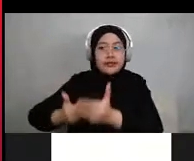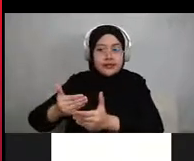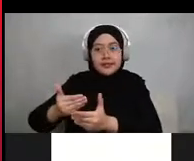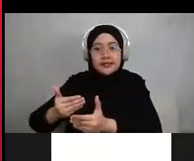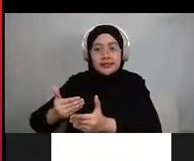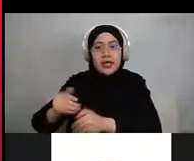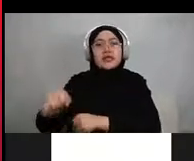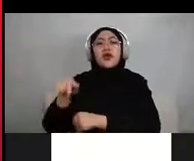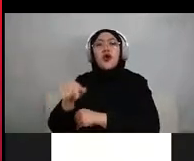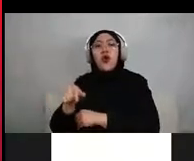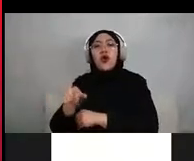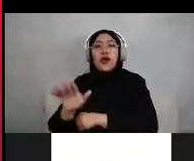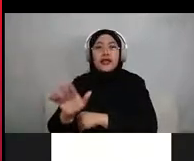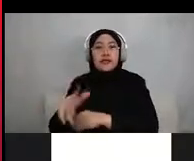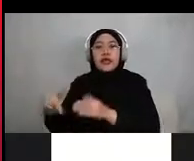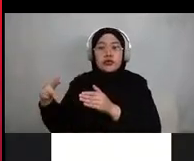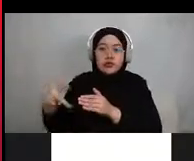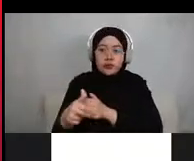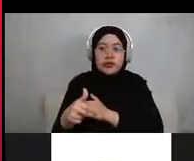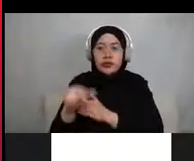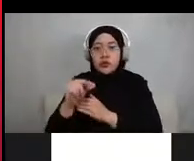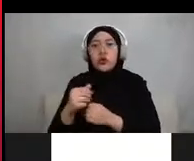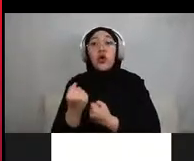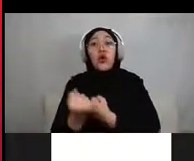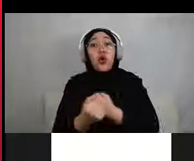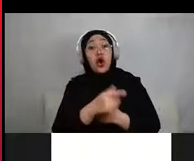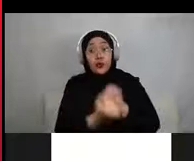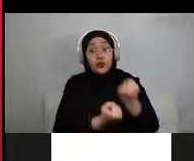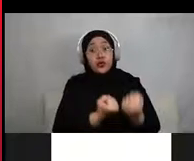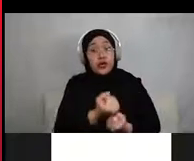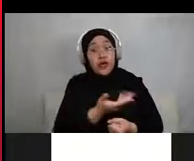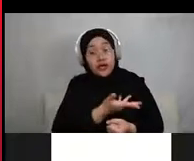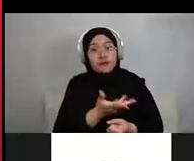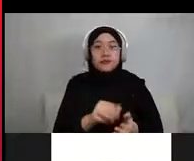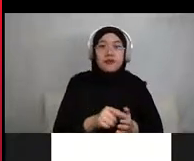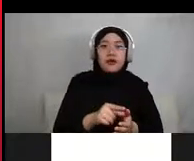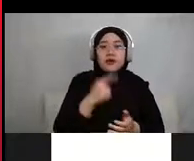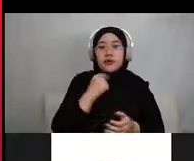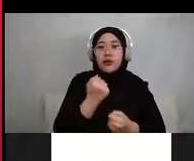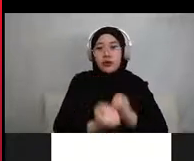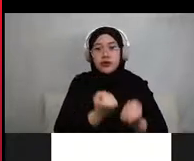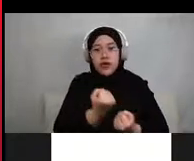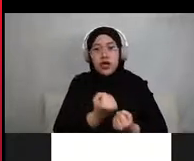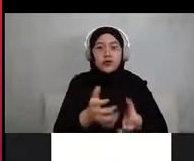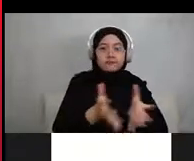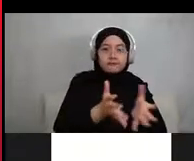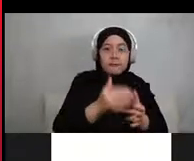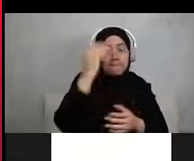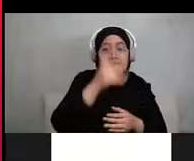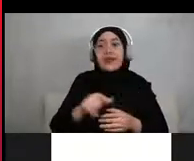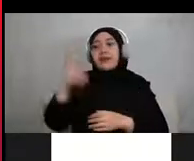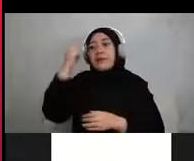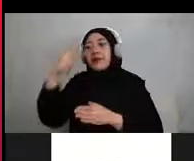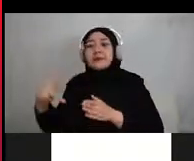the bus operating company and also charging subsidy to the charging service provider. So overall, the cost of running the electric bus comes